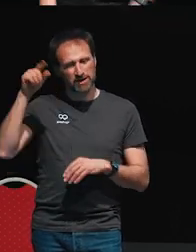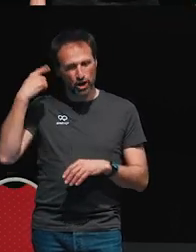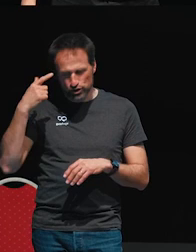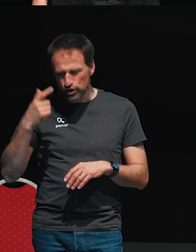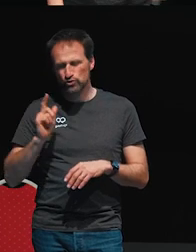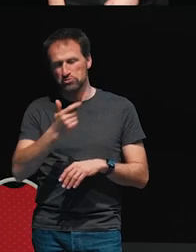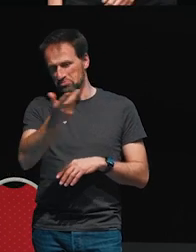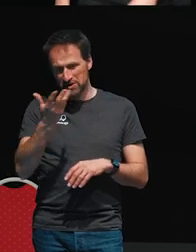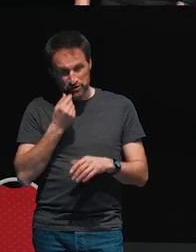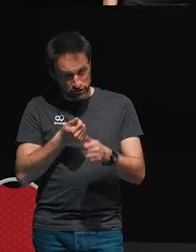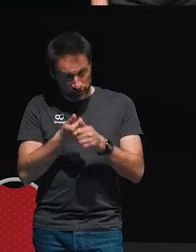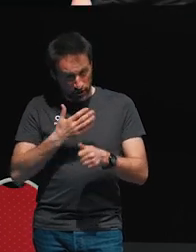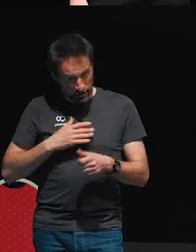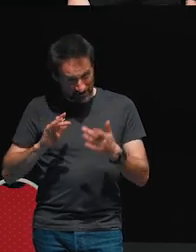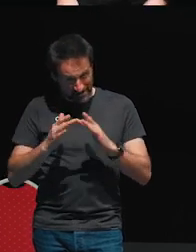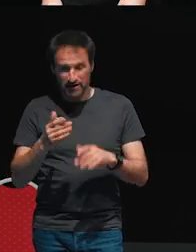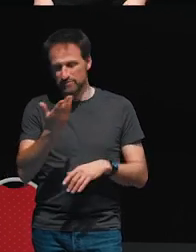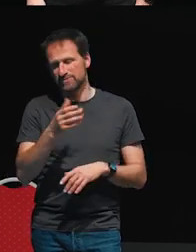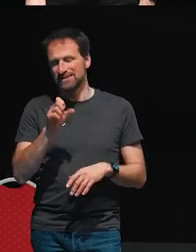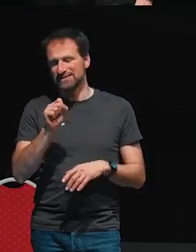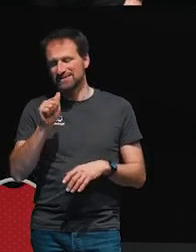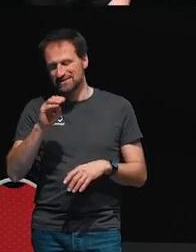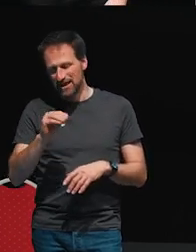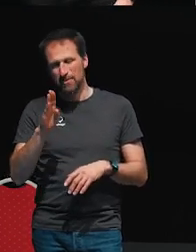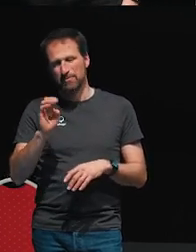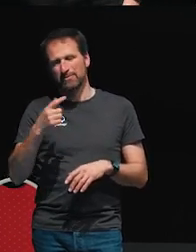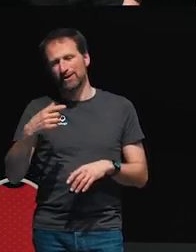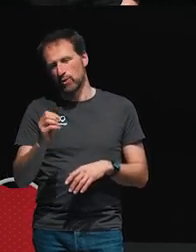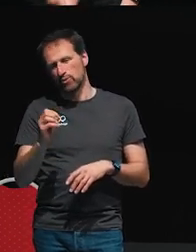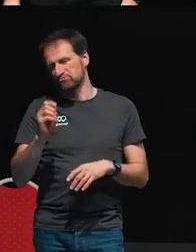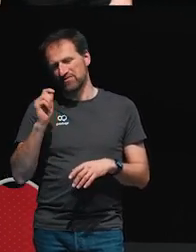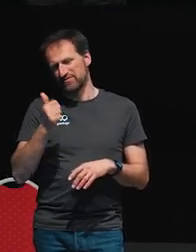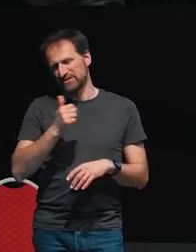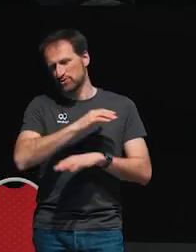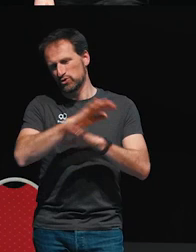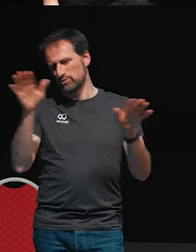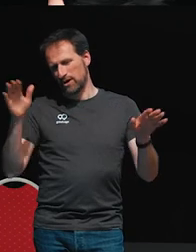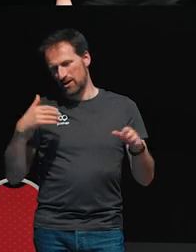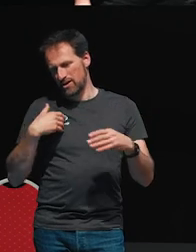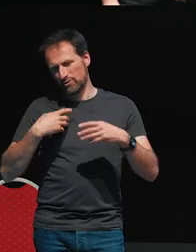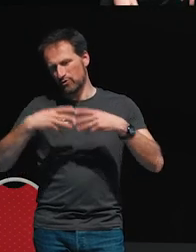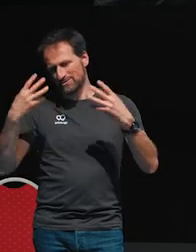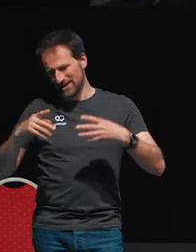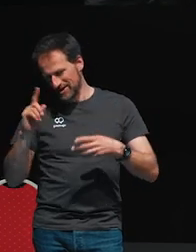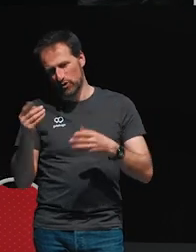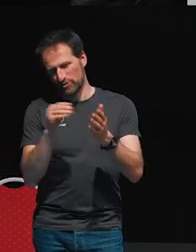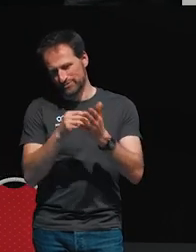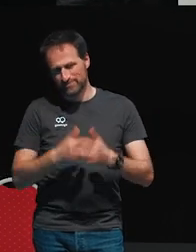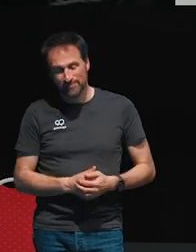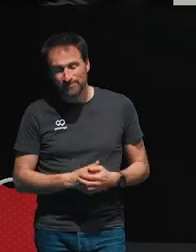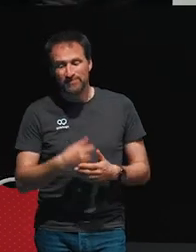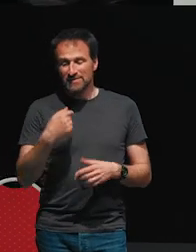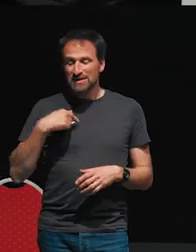Sambigo is my username on almost any website. So let's get started, and let's get to the most important slide of my whole slide